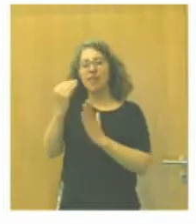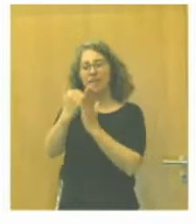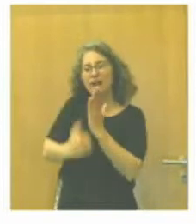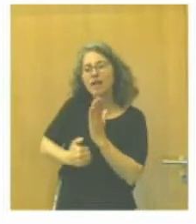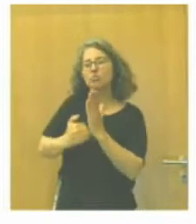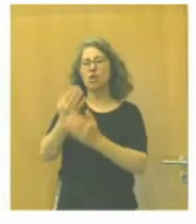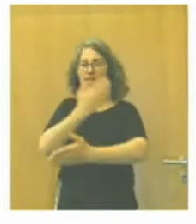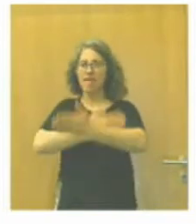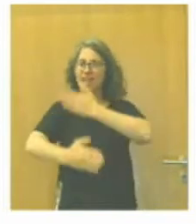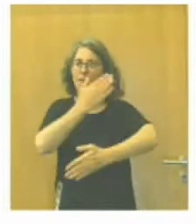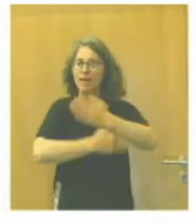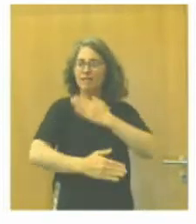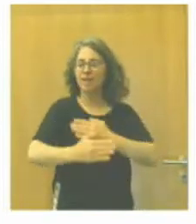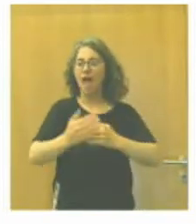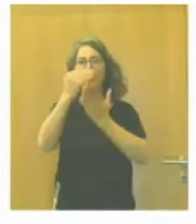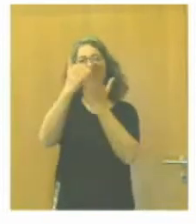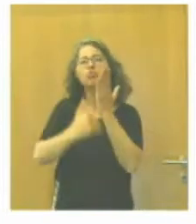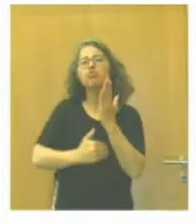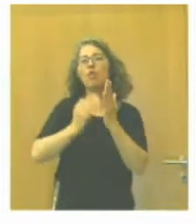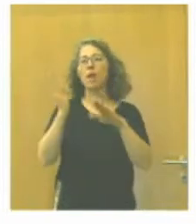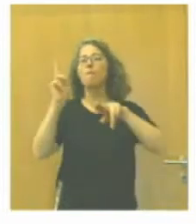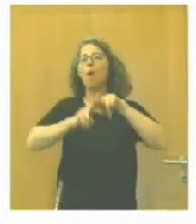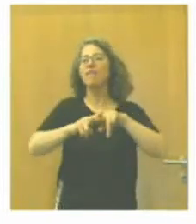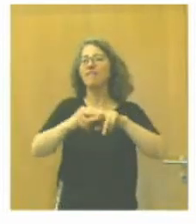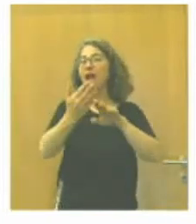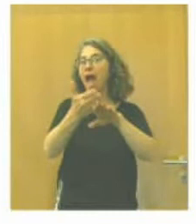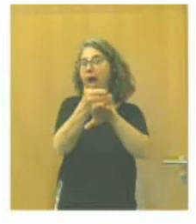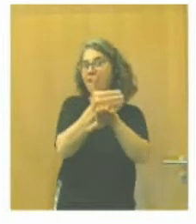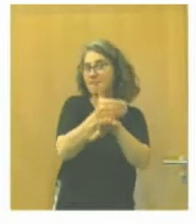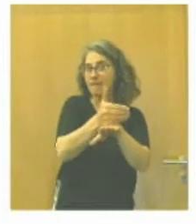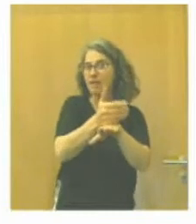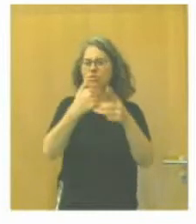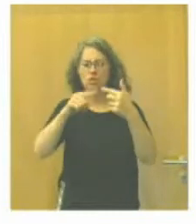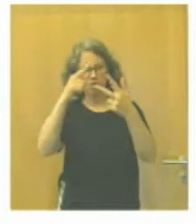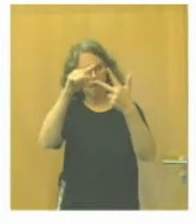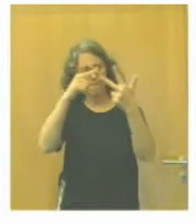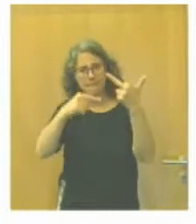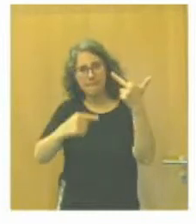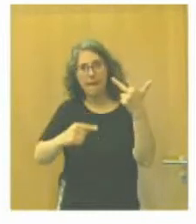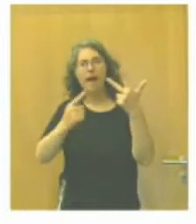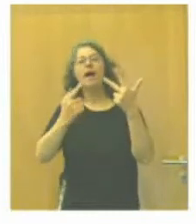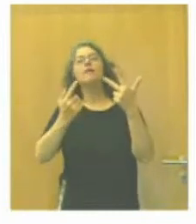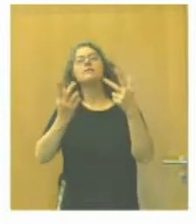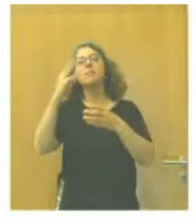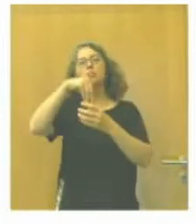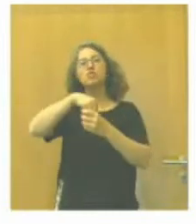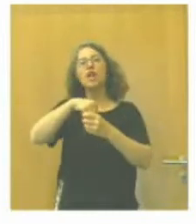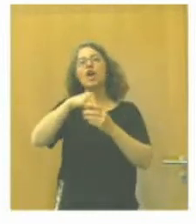premature mortality. So all of those things are included here. And I didn't mention, I think, also the